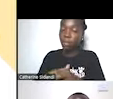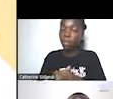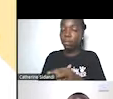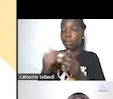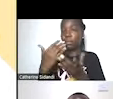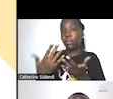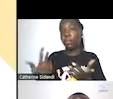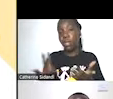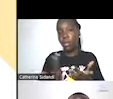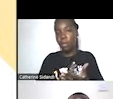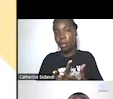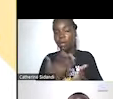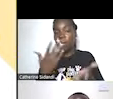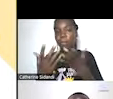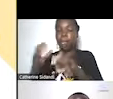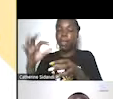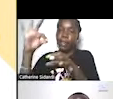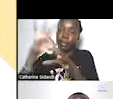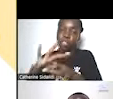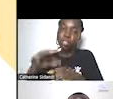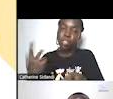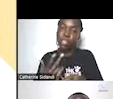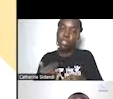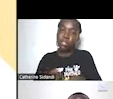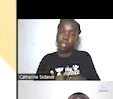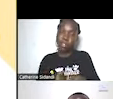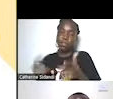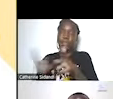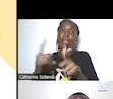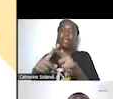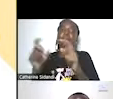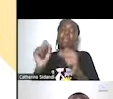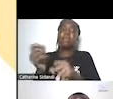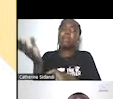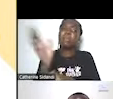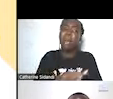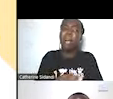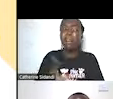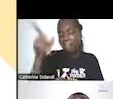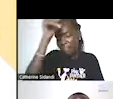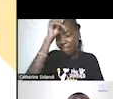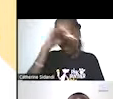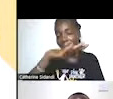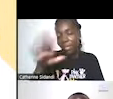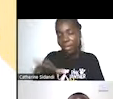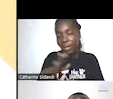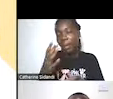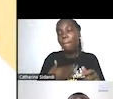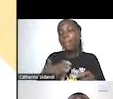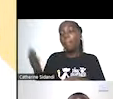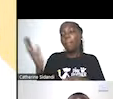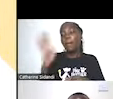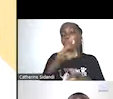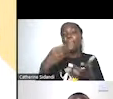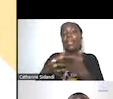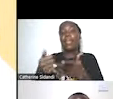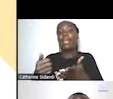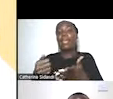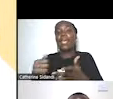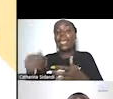the election that is coming up make other people even move to their rural areas, so that my house, I want to get rent for the next 2 years? So we're looking at that my rent will reduce